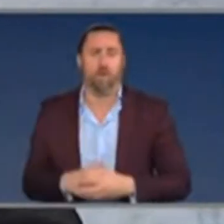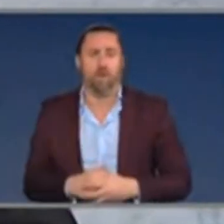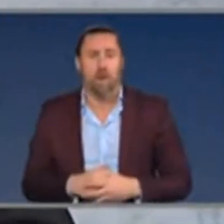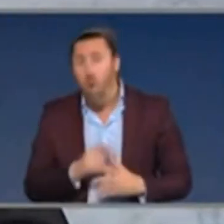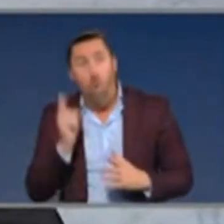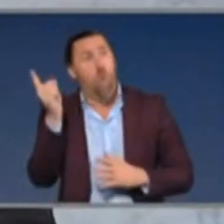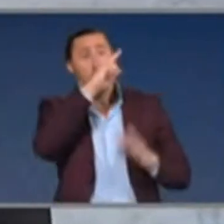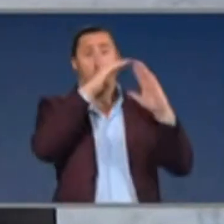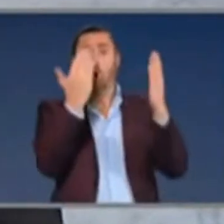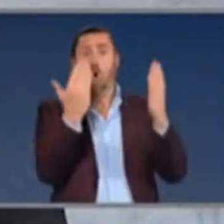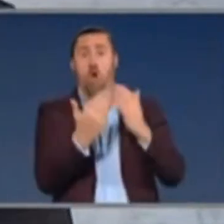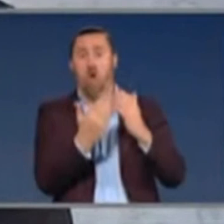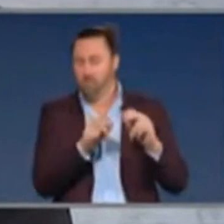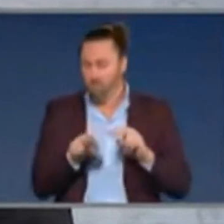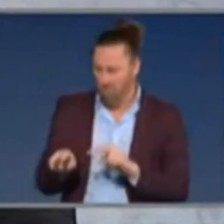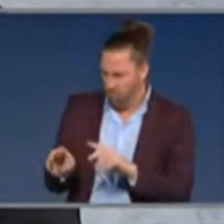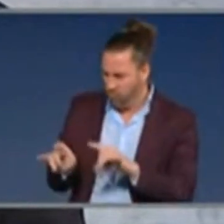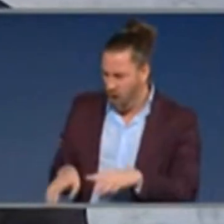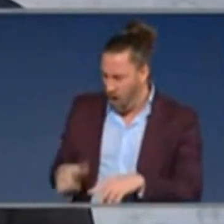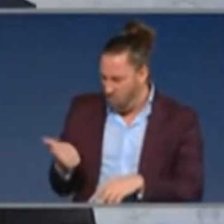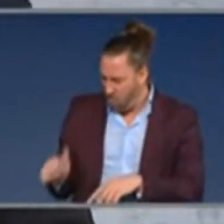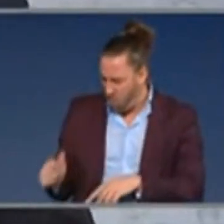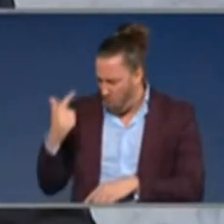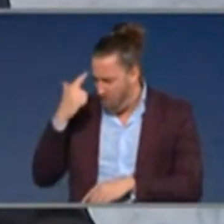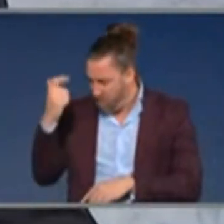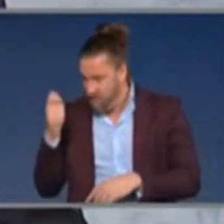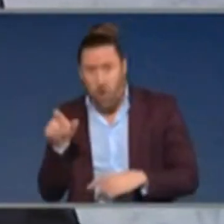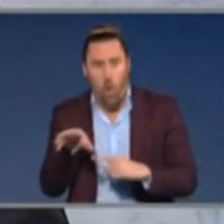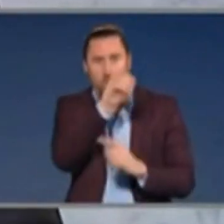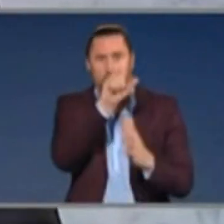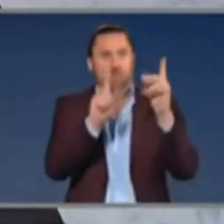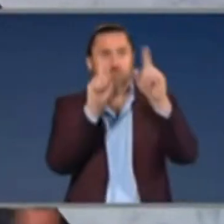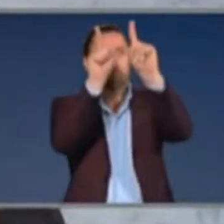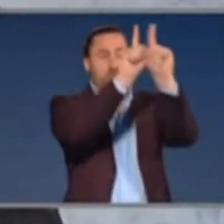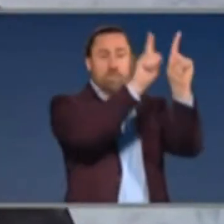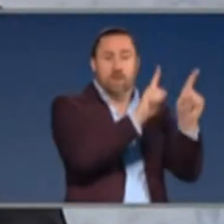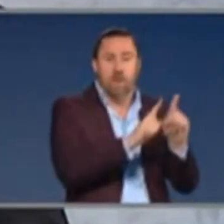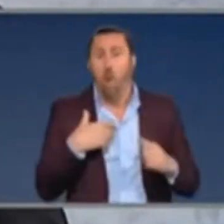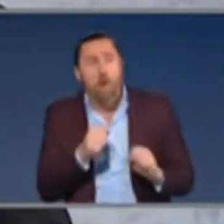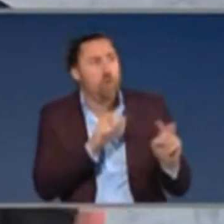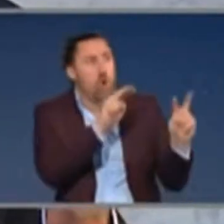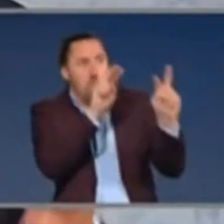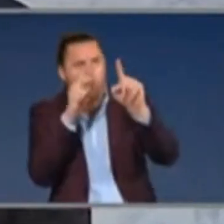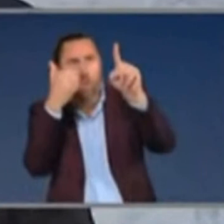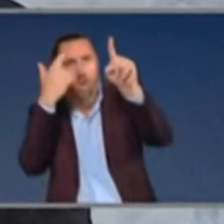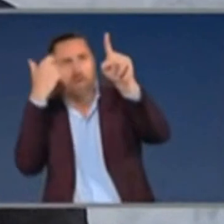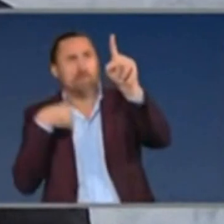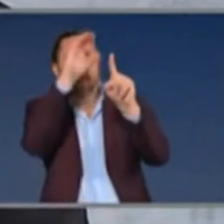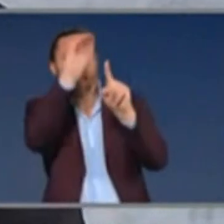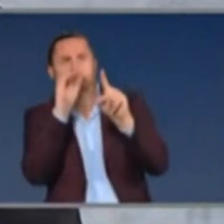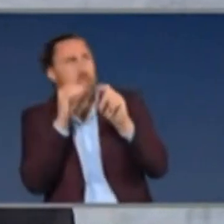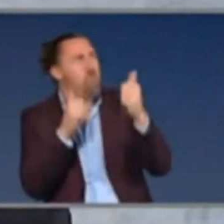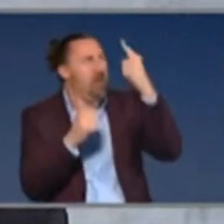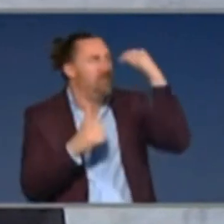talk to. Many of them look at what we've done and they're replicating it. What we've done replicates some of the things they've done. There's been an enormous amount of collaboration. We're